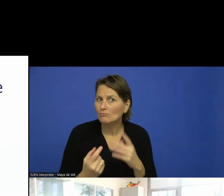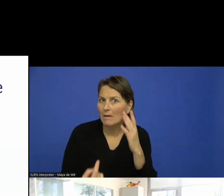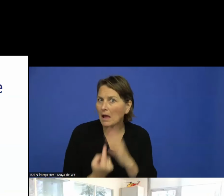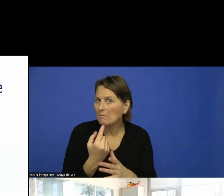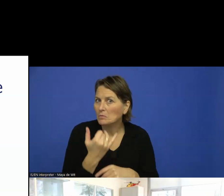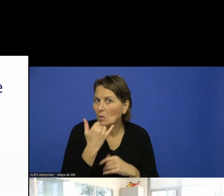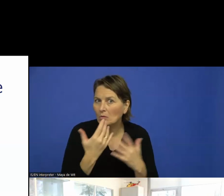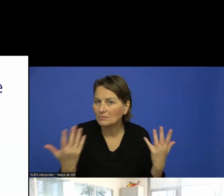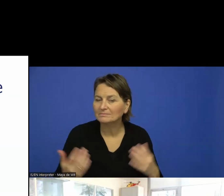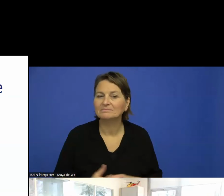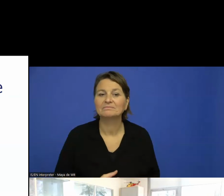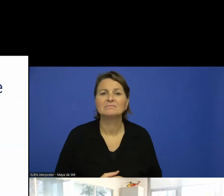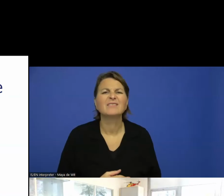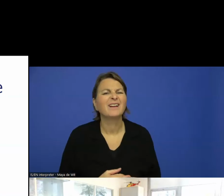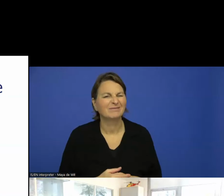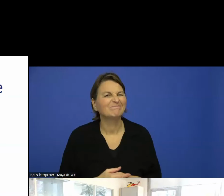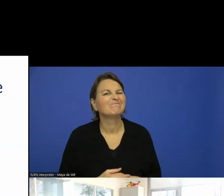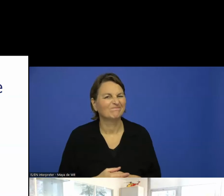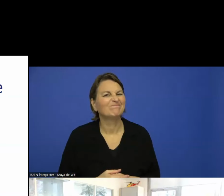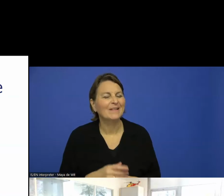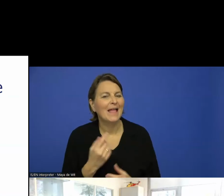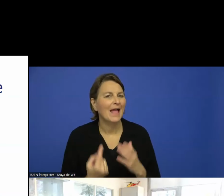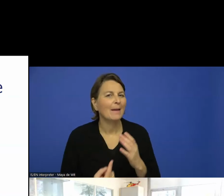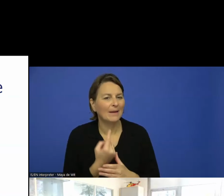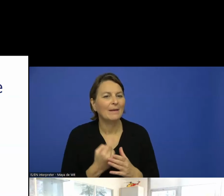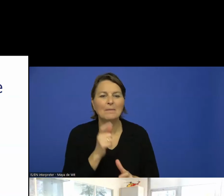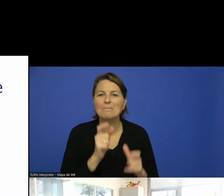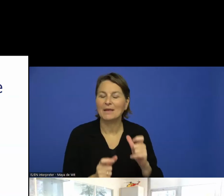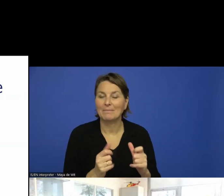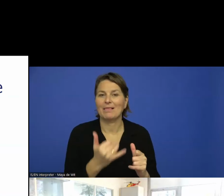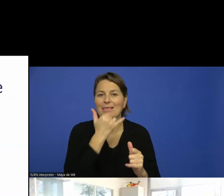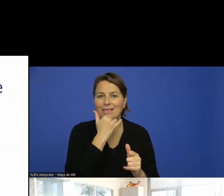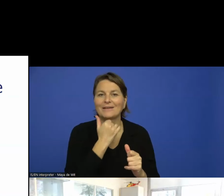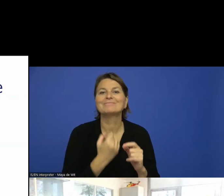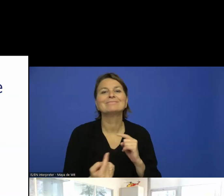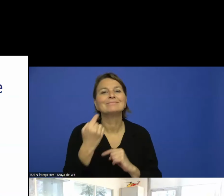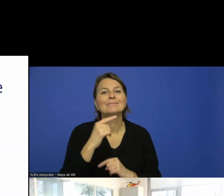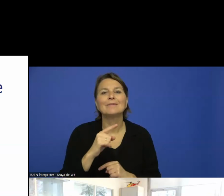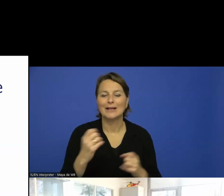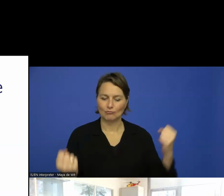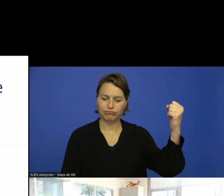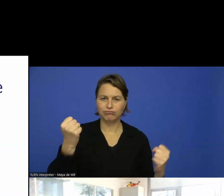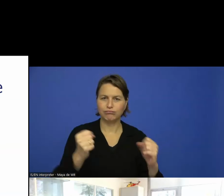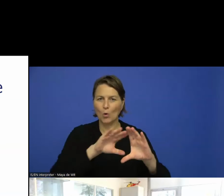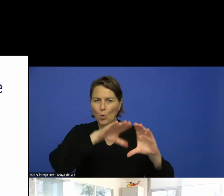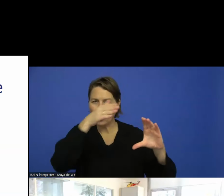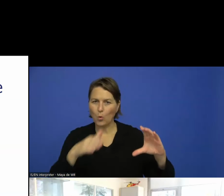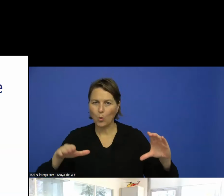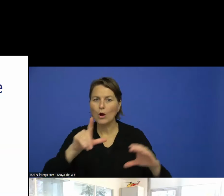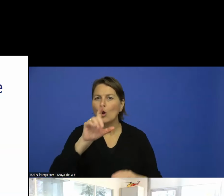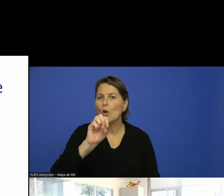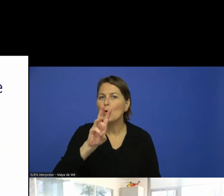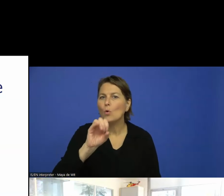people sometimes make mistakes. We have Lewis Hamilton, 2013 in Malaysia. He's been racing